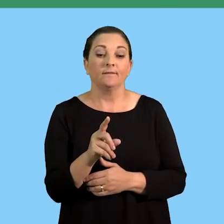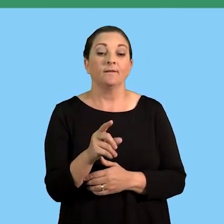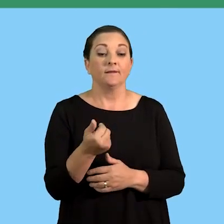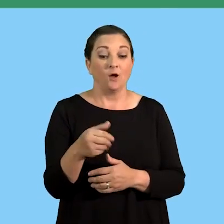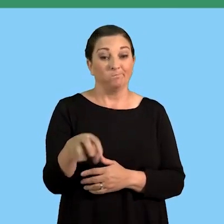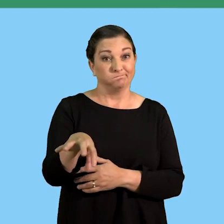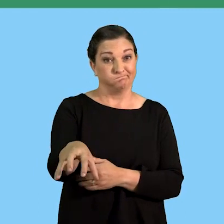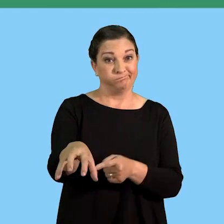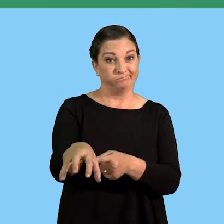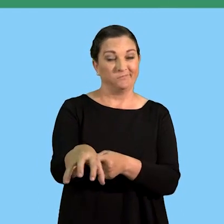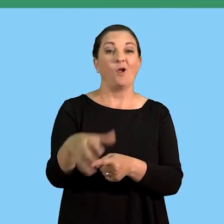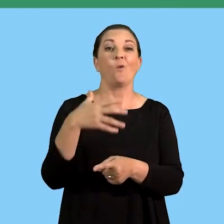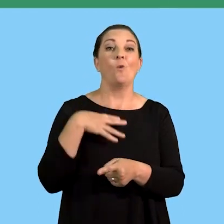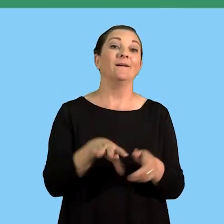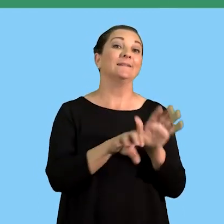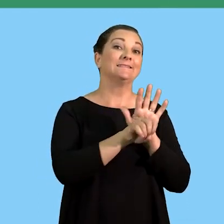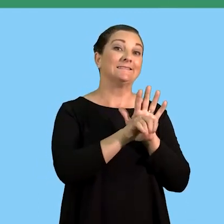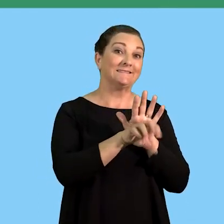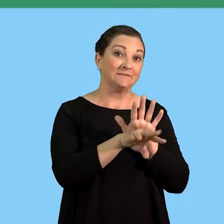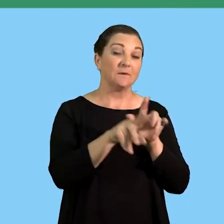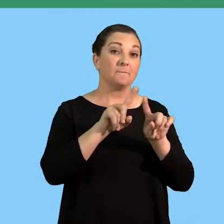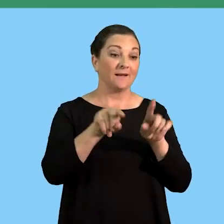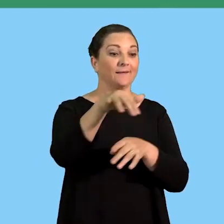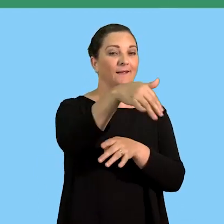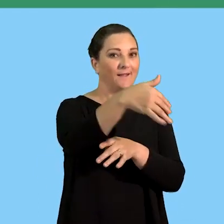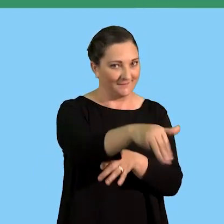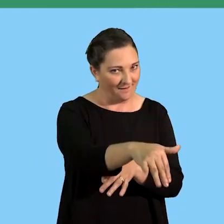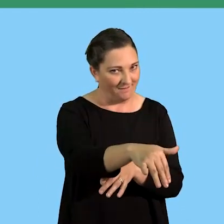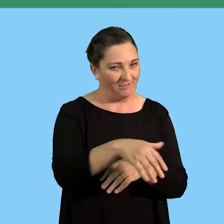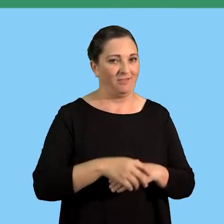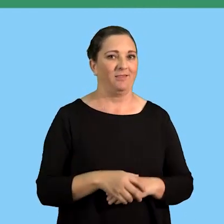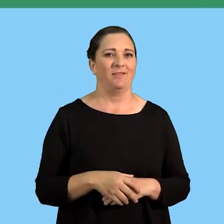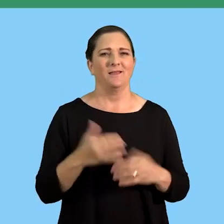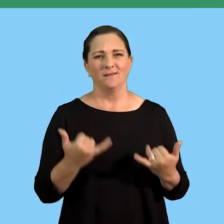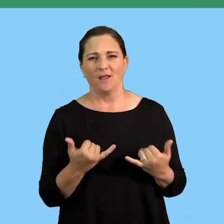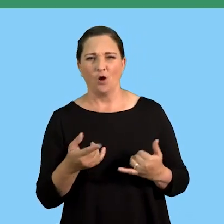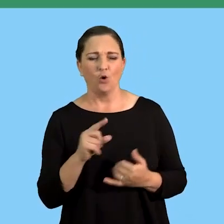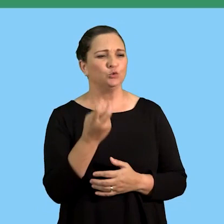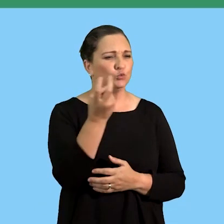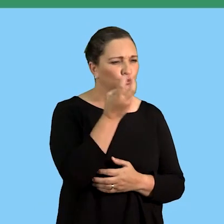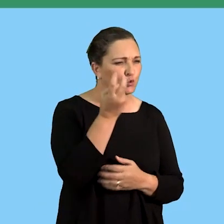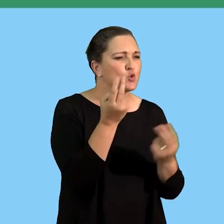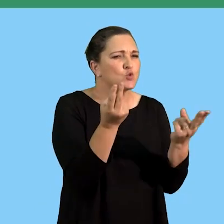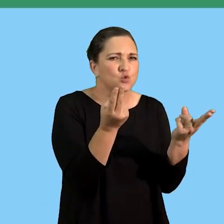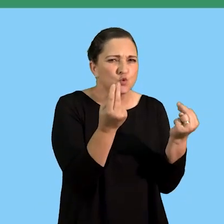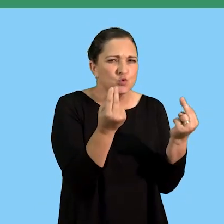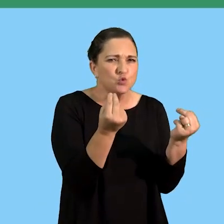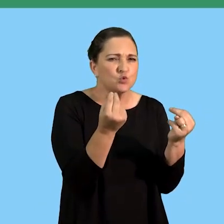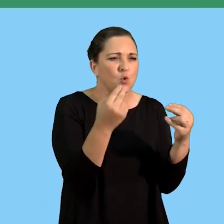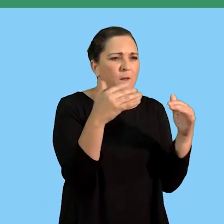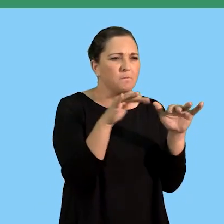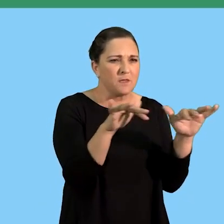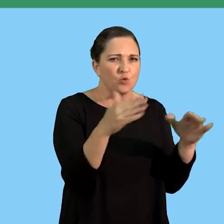to advertise the vacant position of the business externally. So now we are looking for new